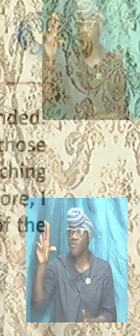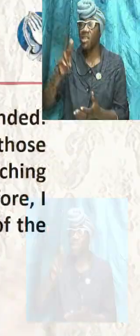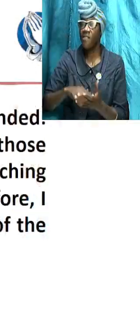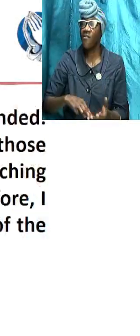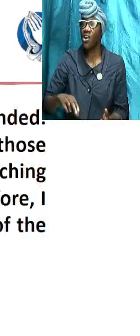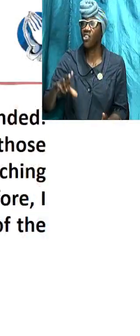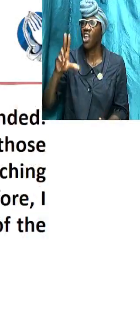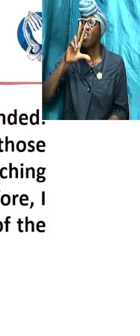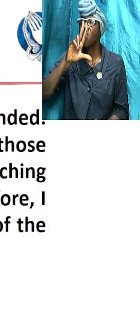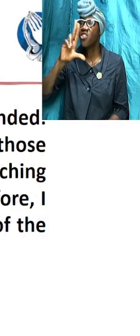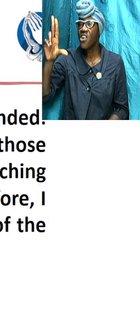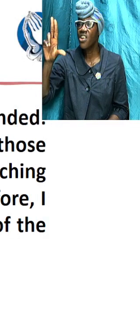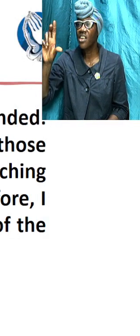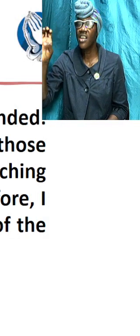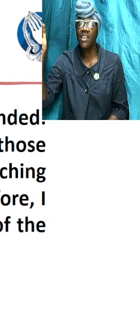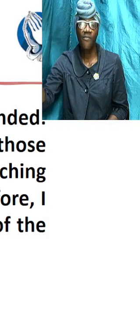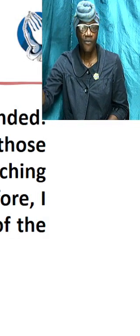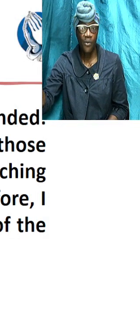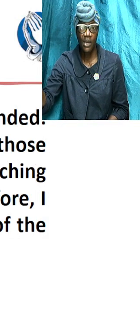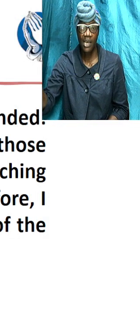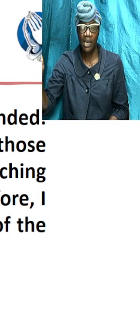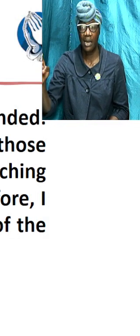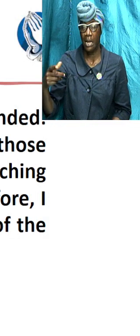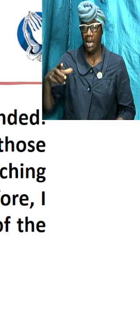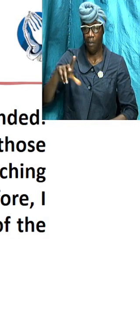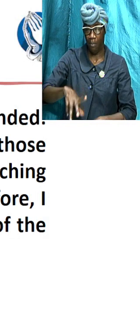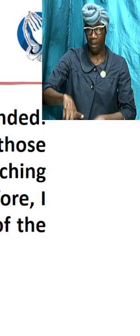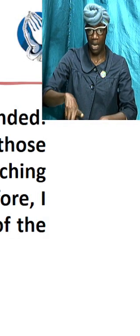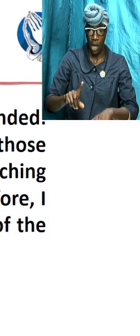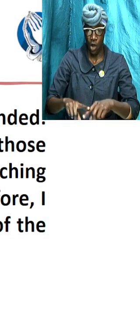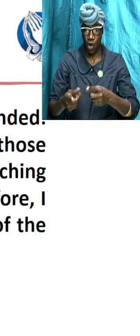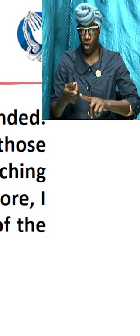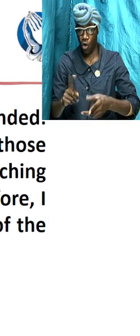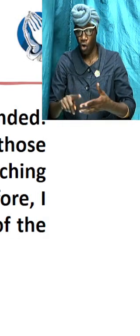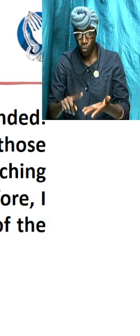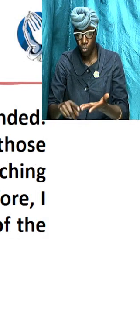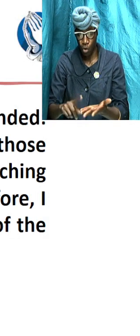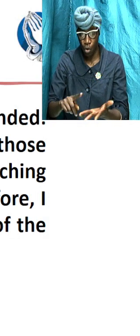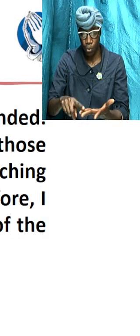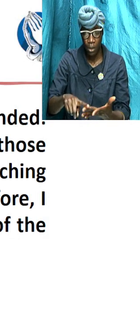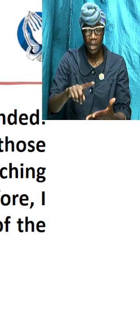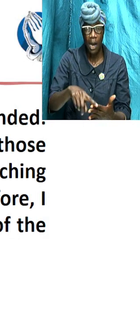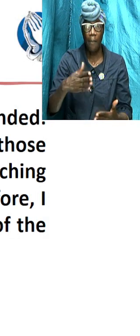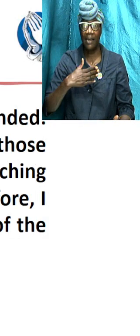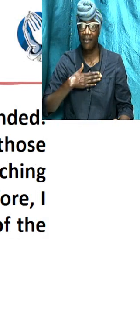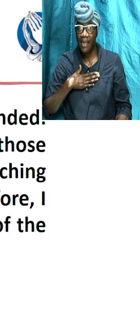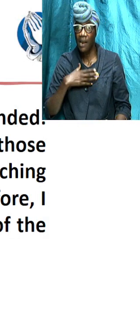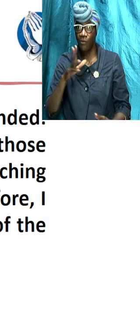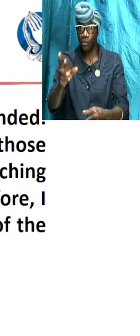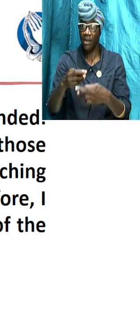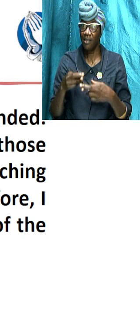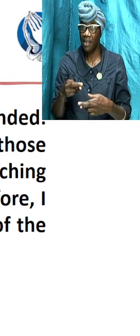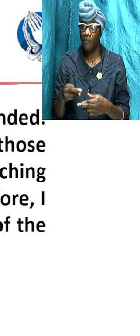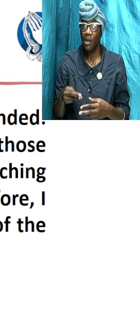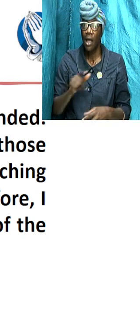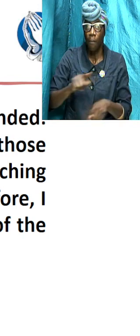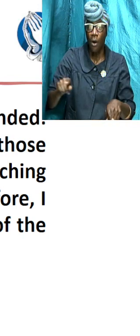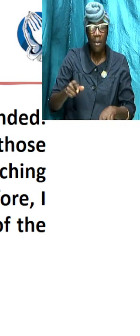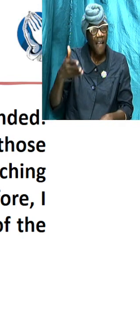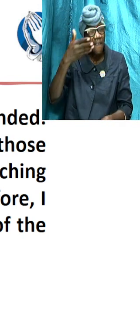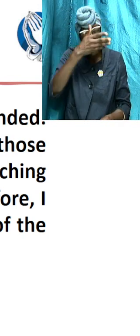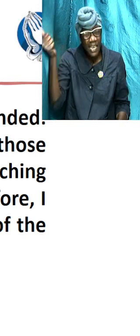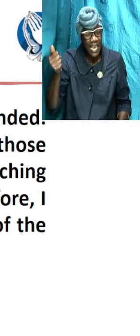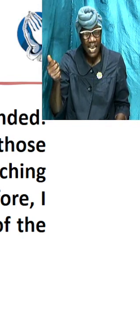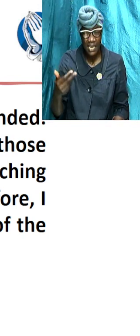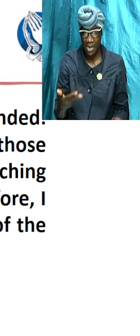I count not myself to have apprehended, but this one thing I do. instead of forgetting those things which are